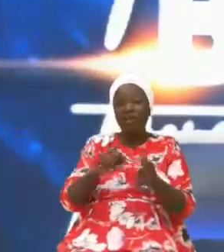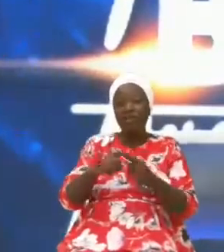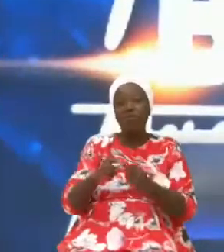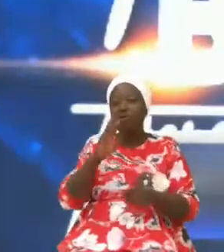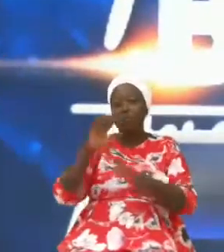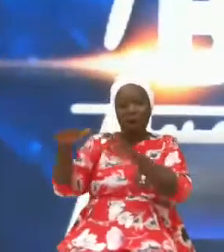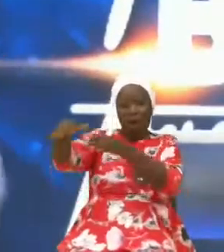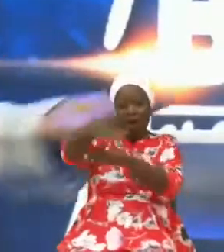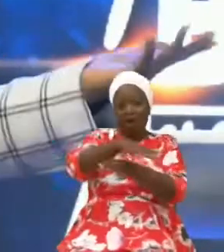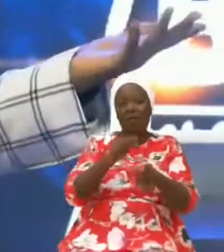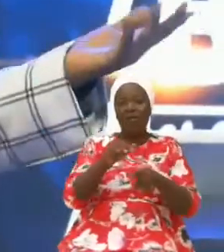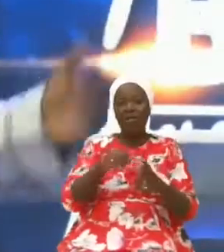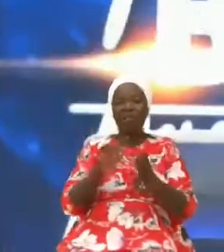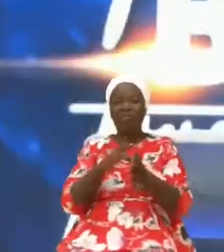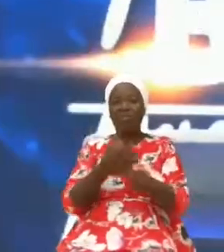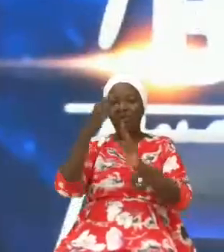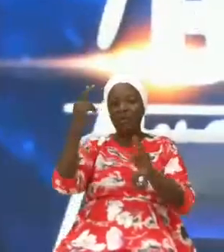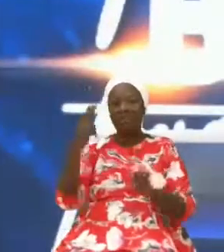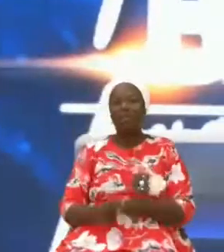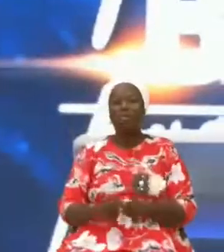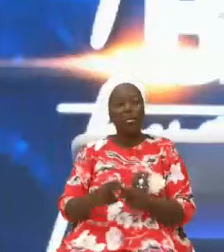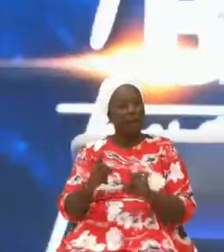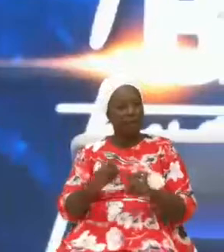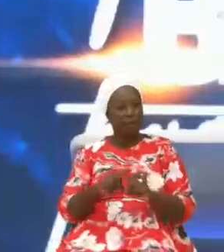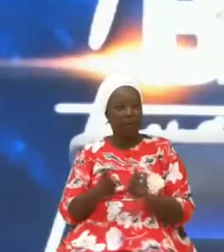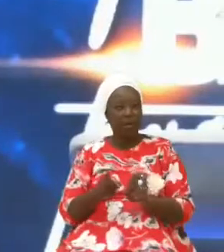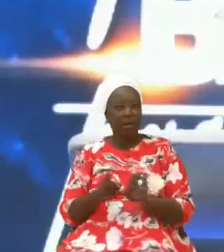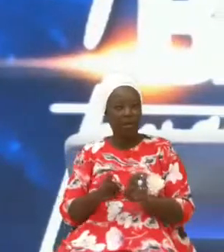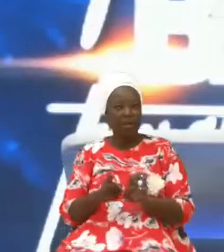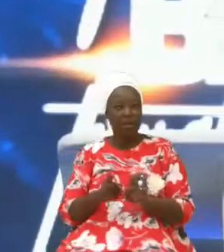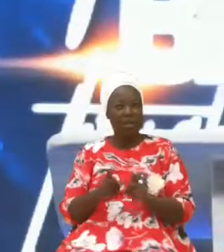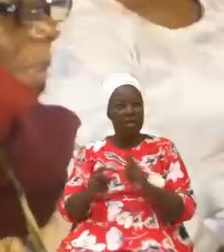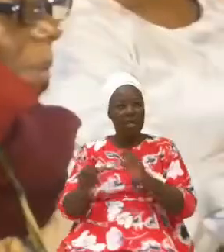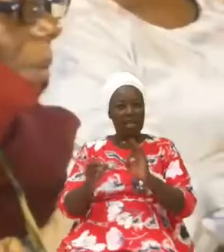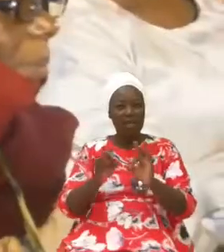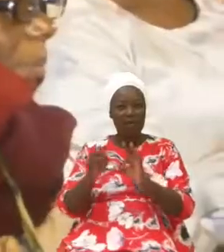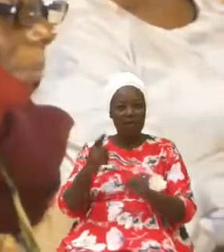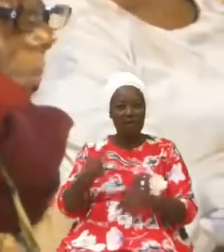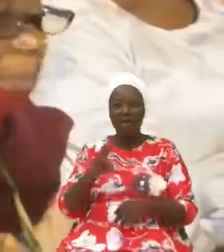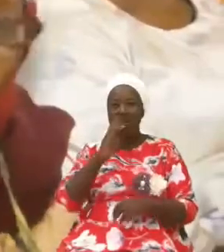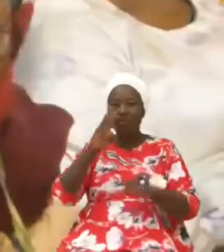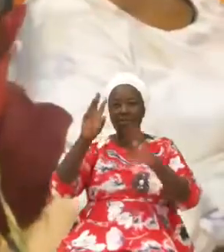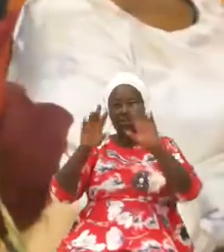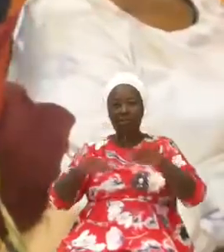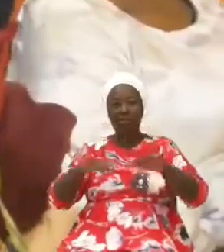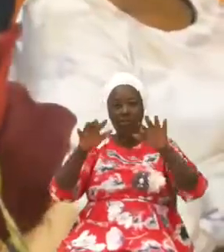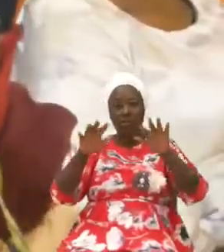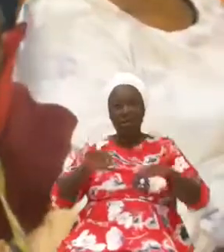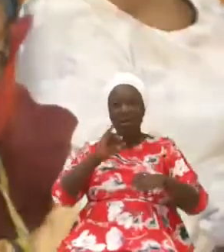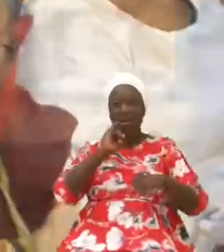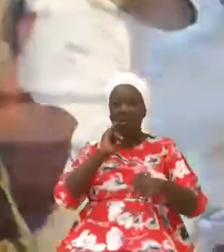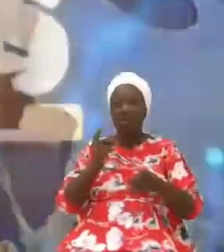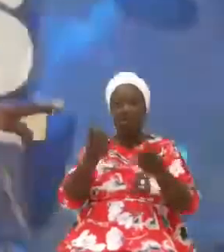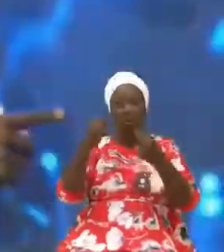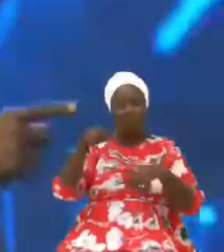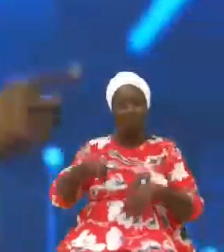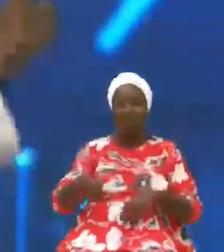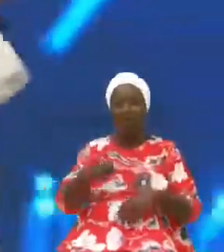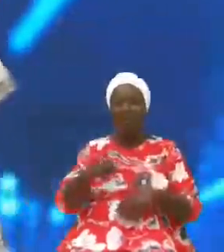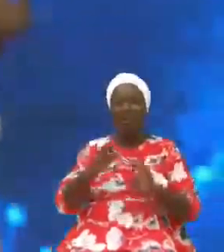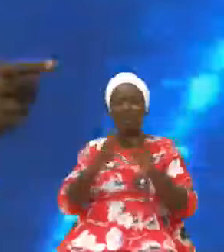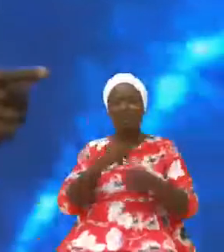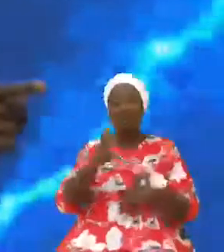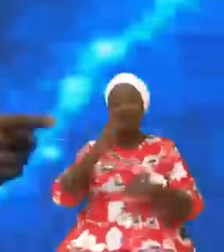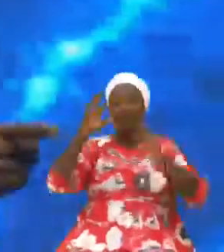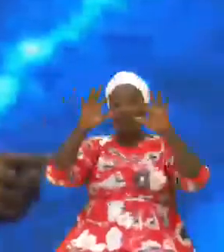and fill your bucket to overflowing in Jesus' name. But if the rain